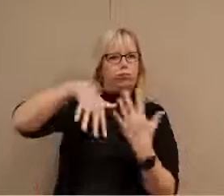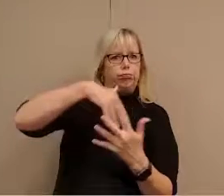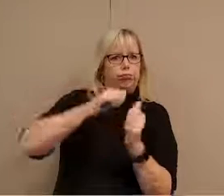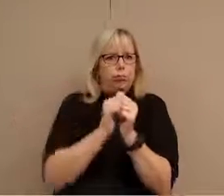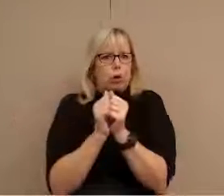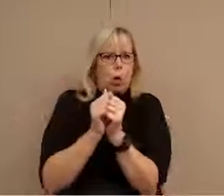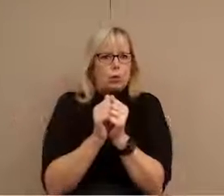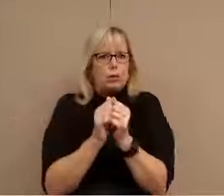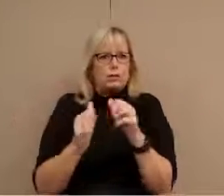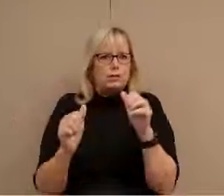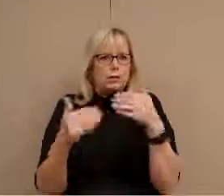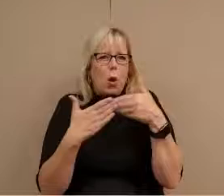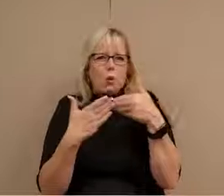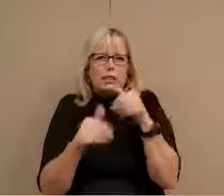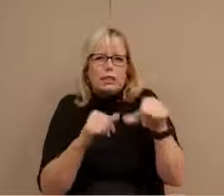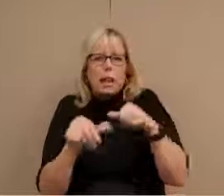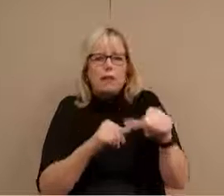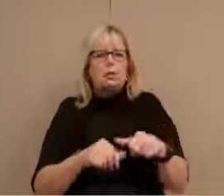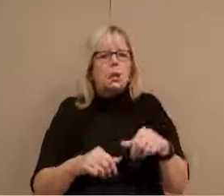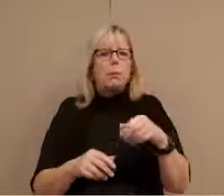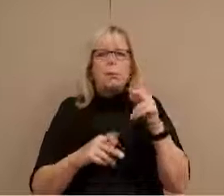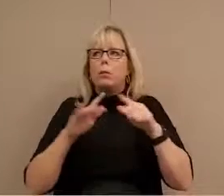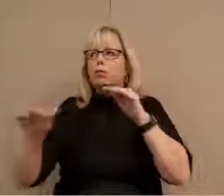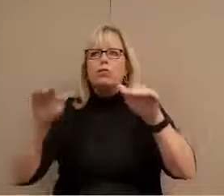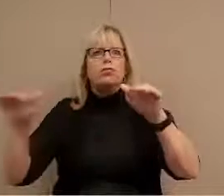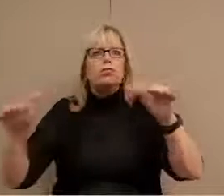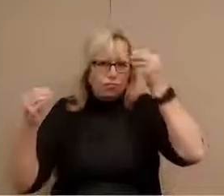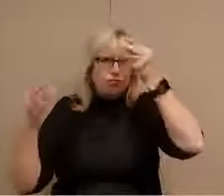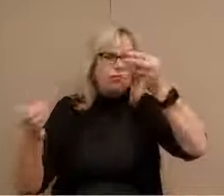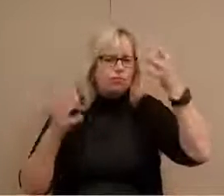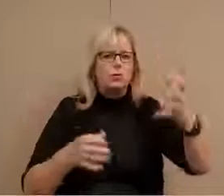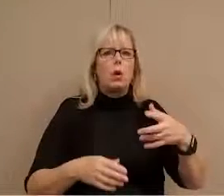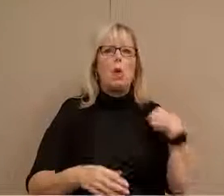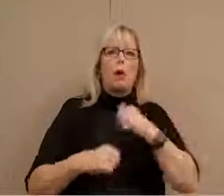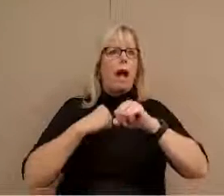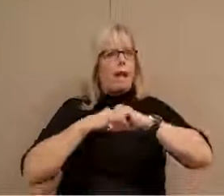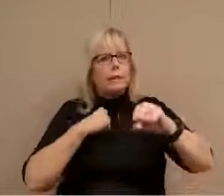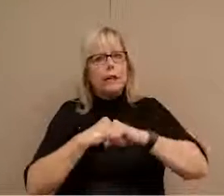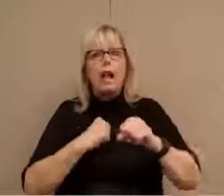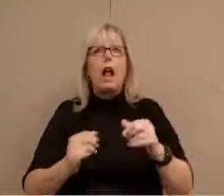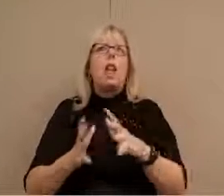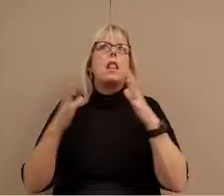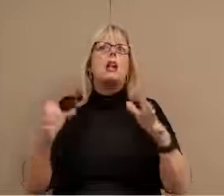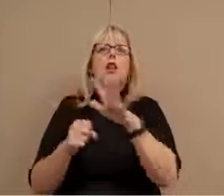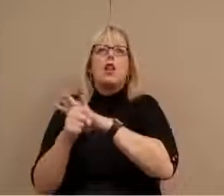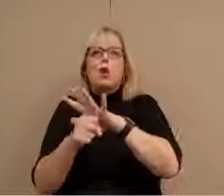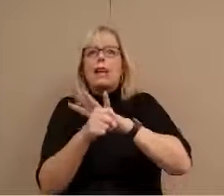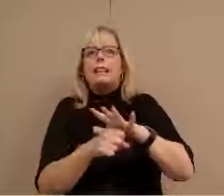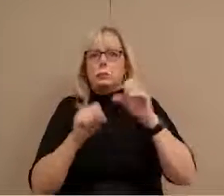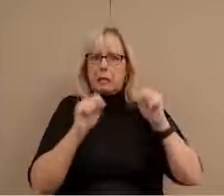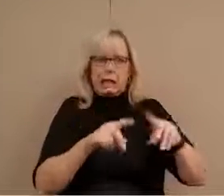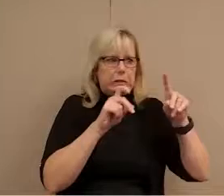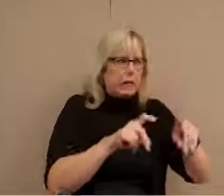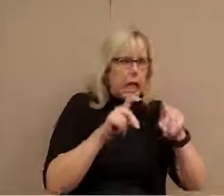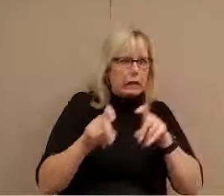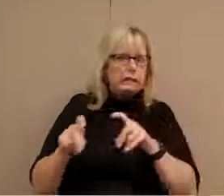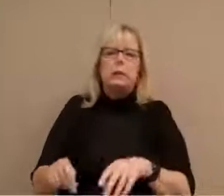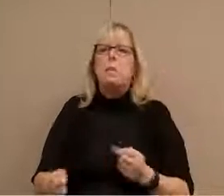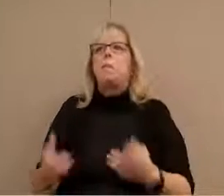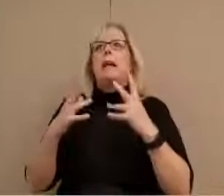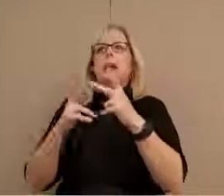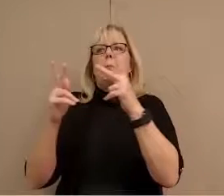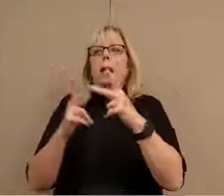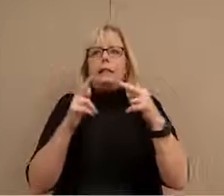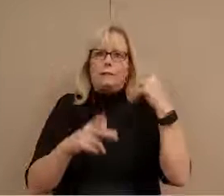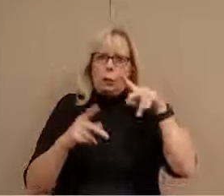rightfully so. And I think, again, the word's getting out. We're advertising. There's lots of locations for testing. There's lots of locations for vaccine